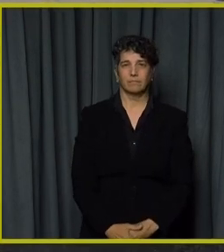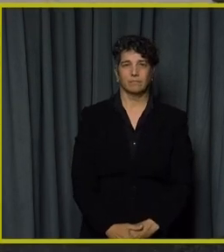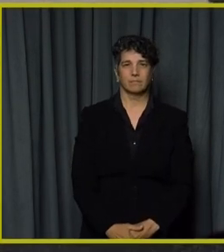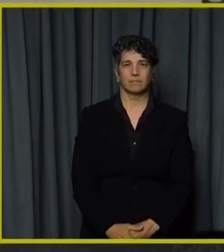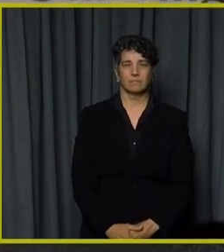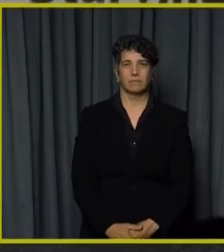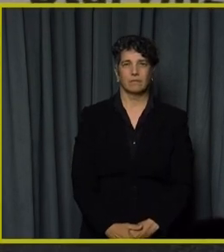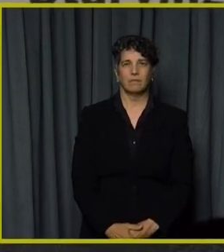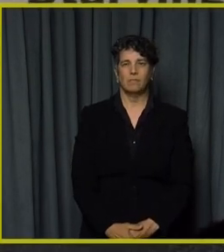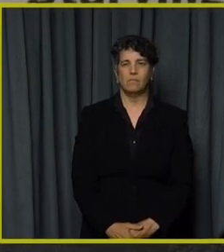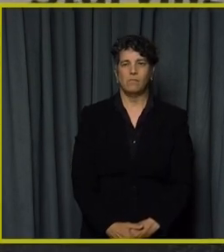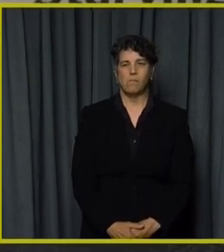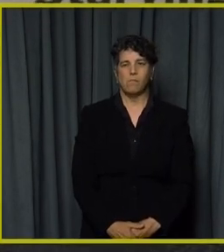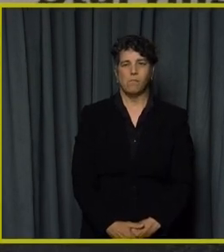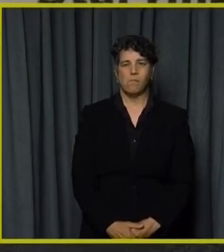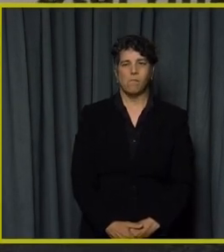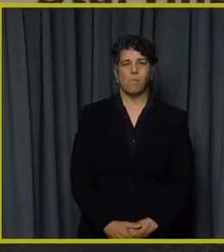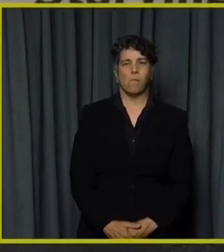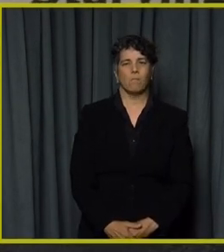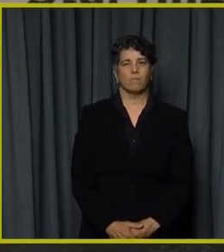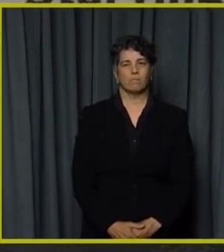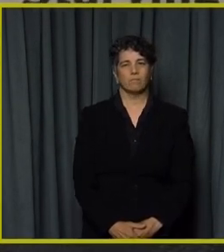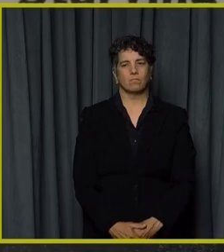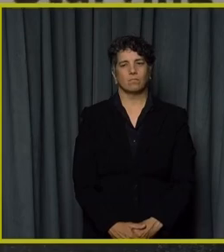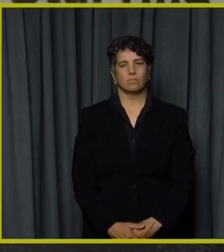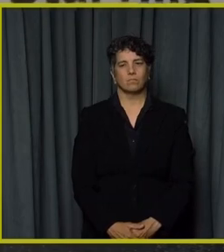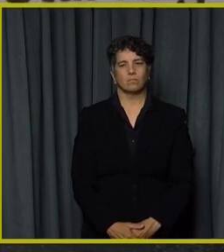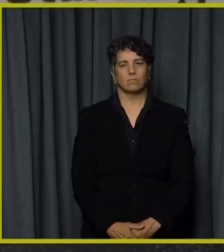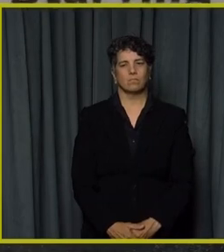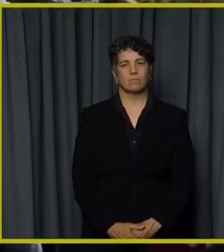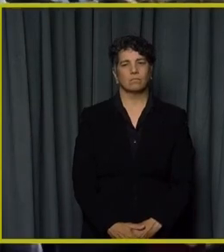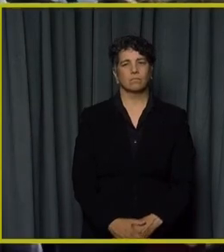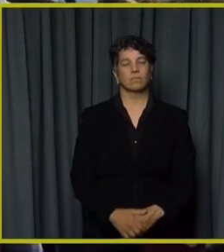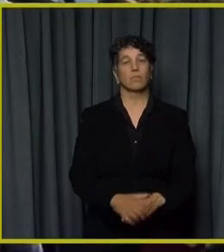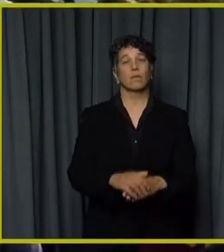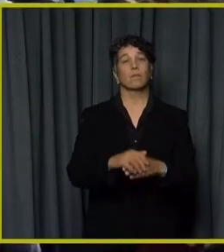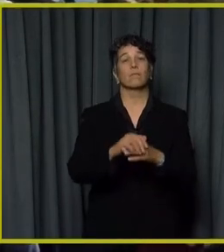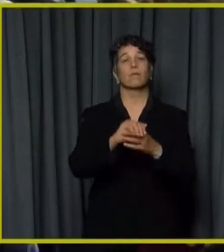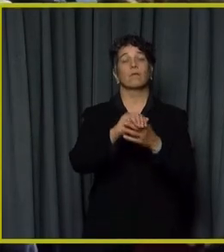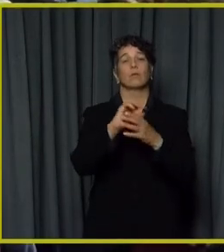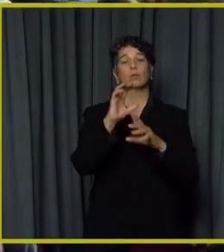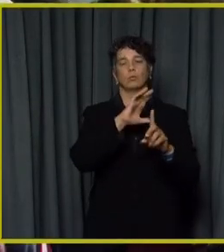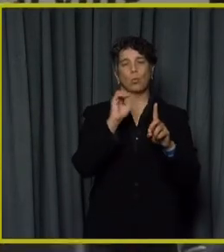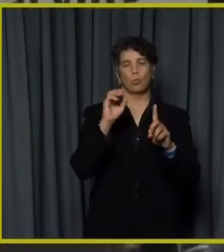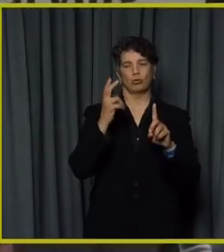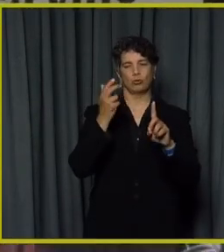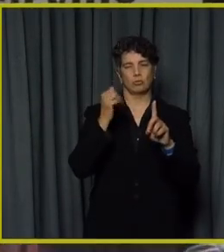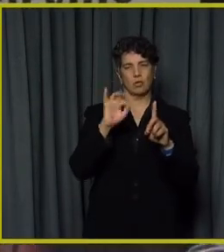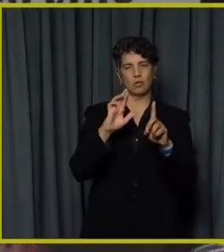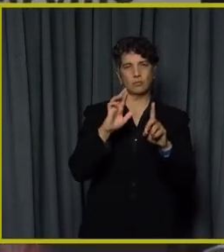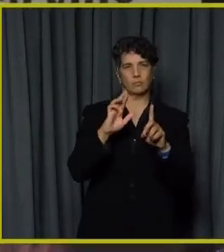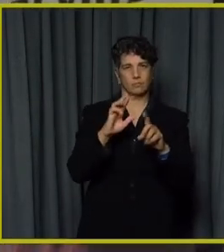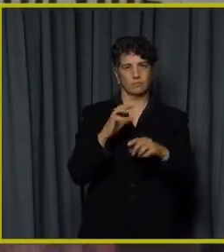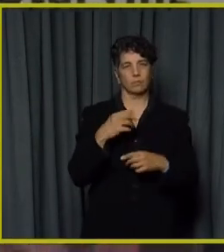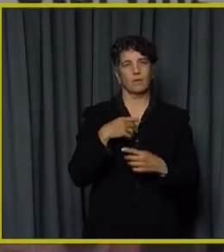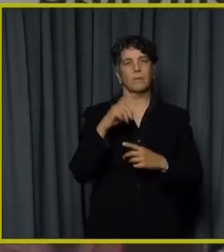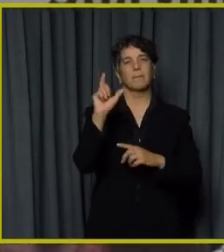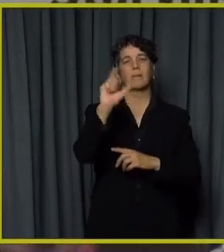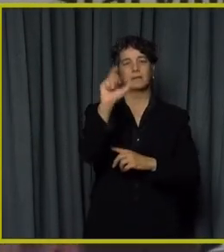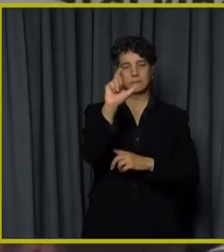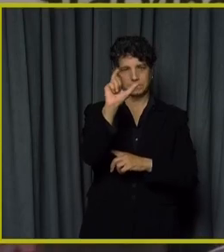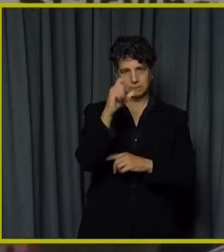you. My name is Linda Sarsour. I was one of the national co-chairs for the Women's March on Washington. I come here as a Muslim because my faith teaches